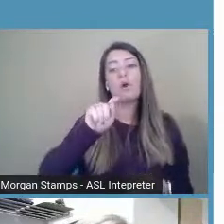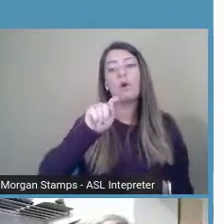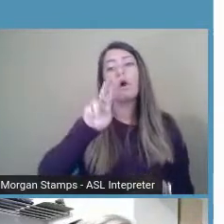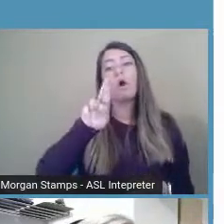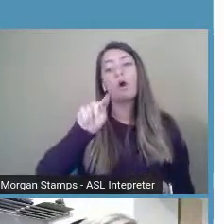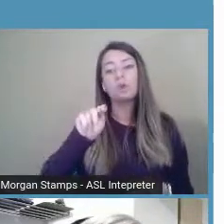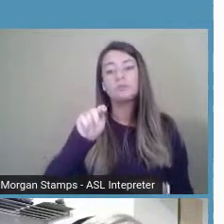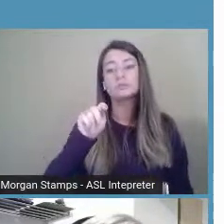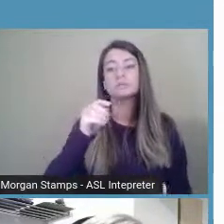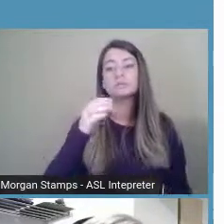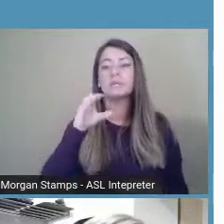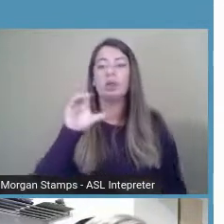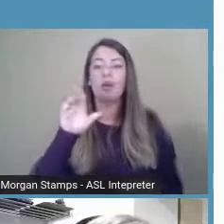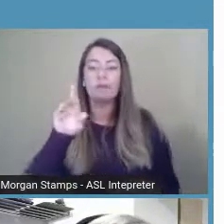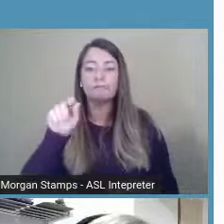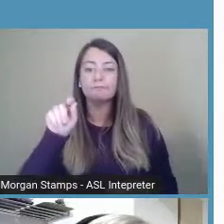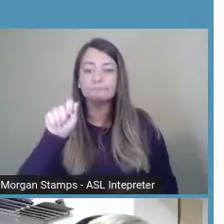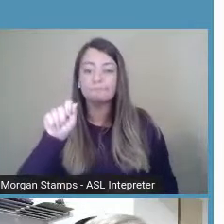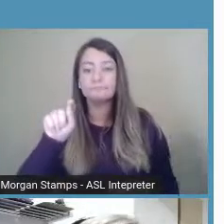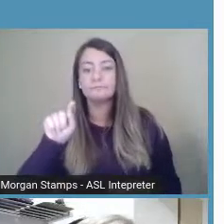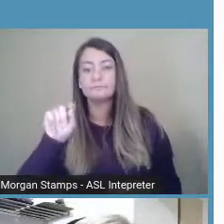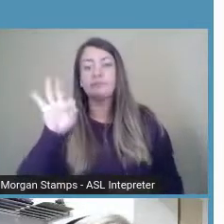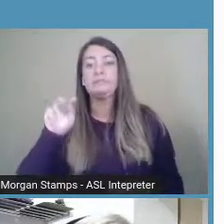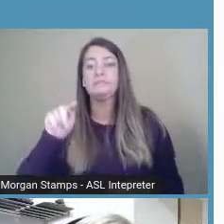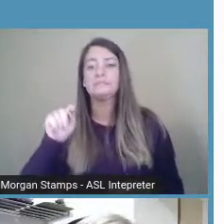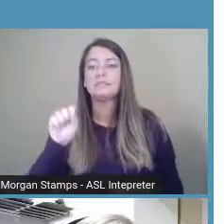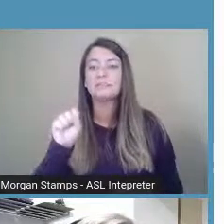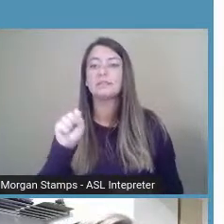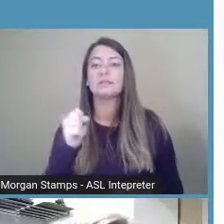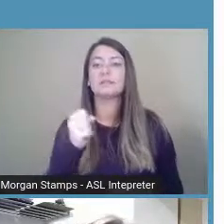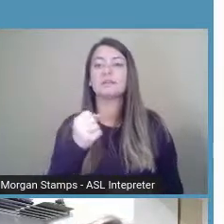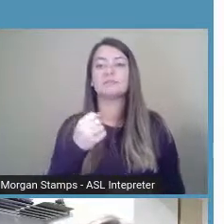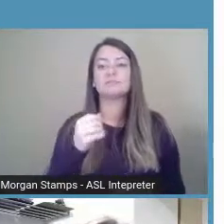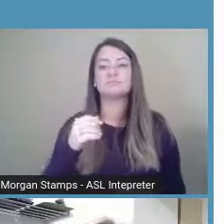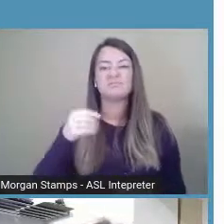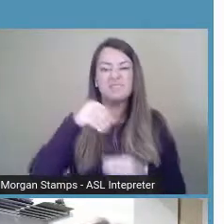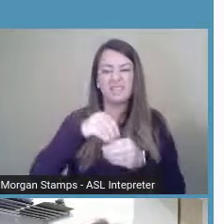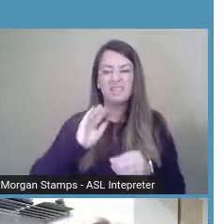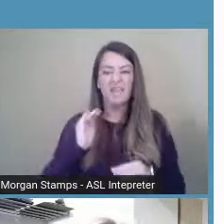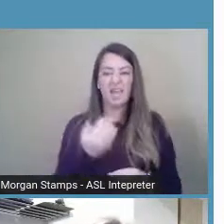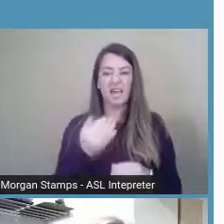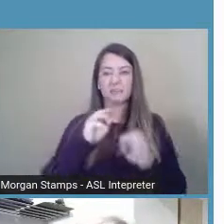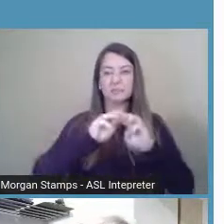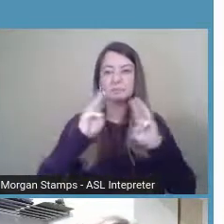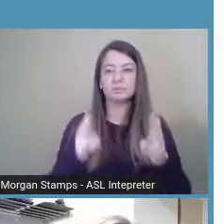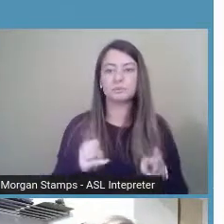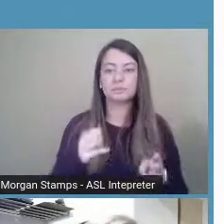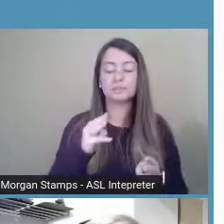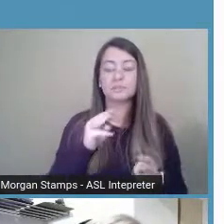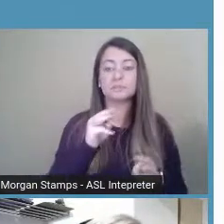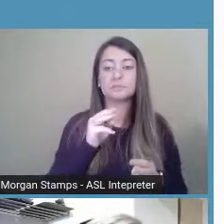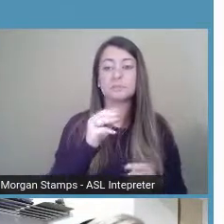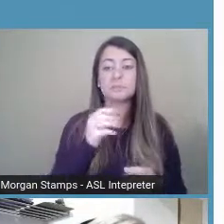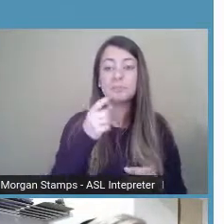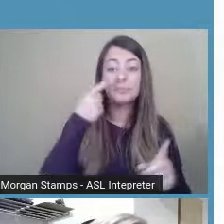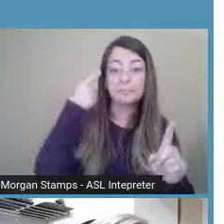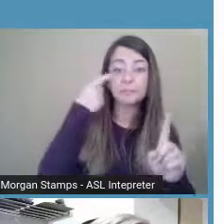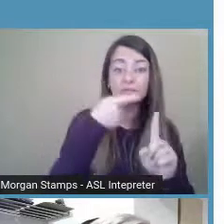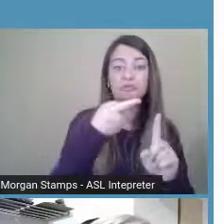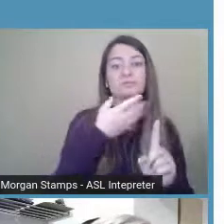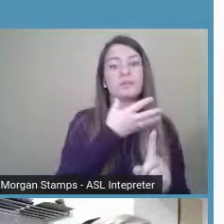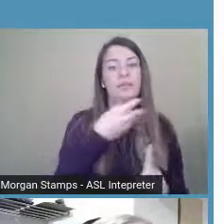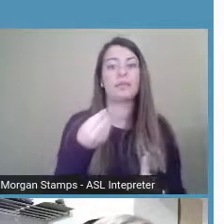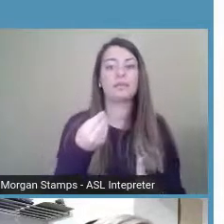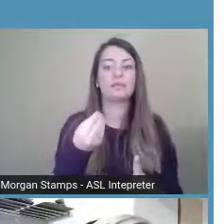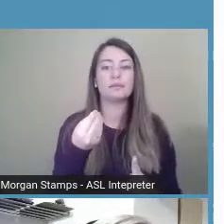process of designing can art from concept to completion. The second break was hosted by our associate curator,